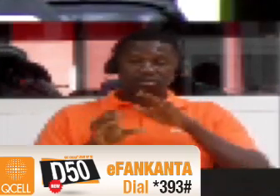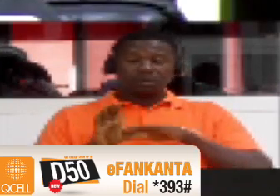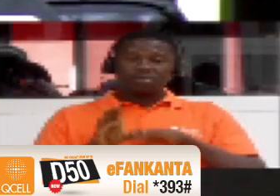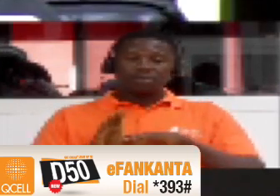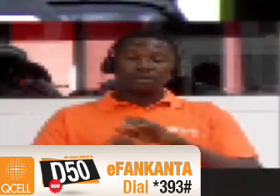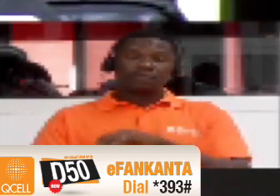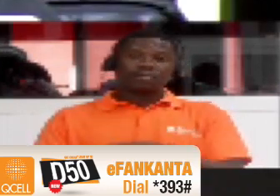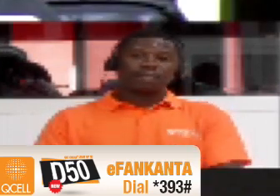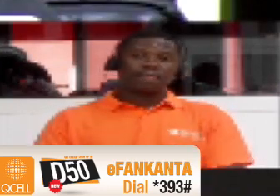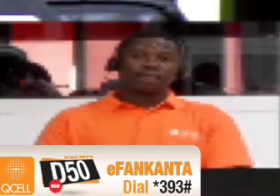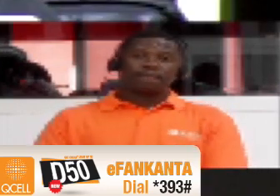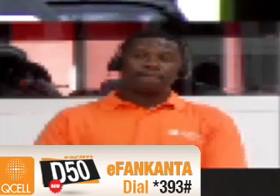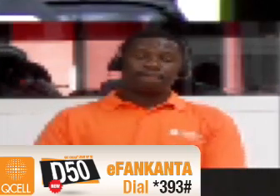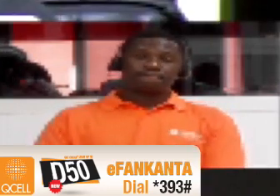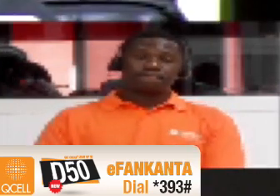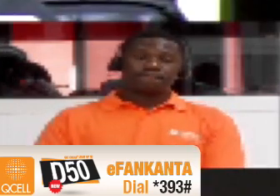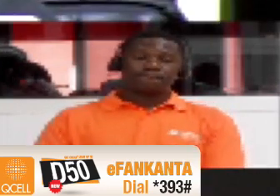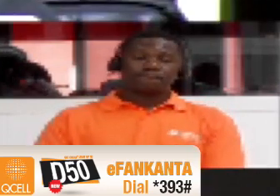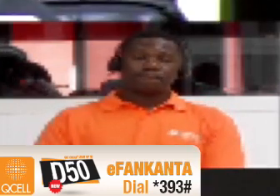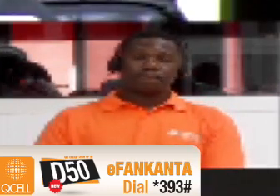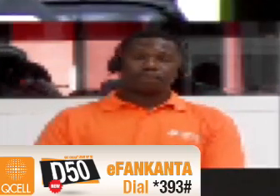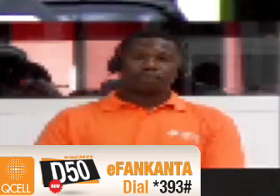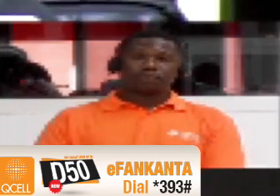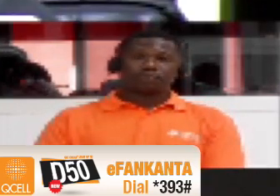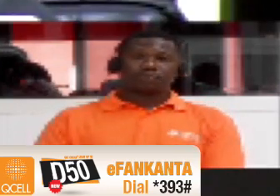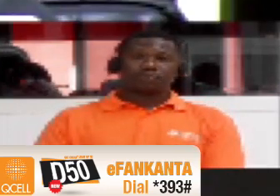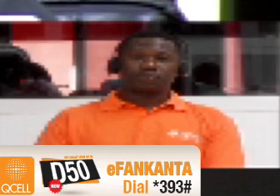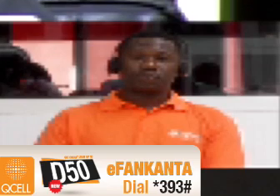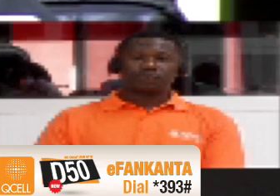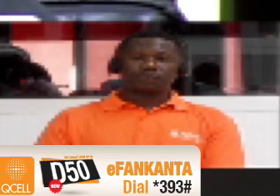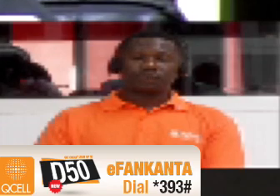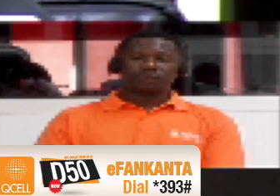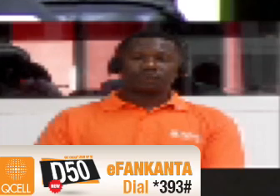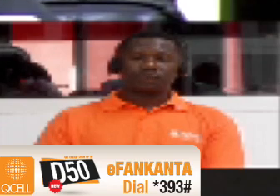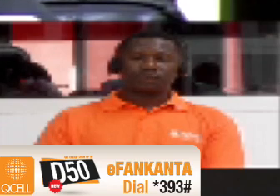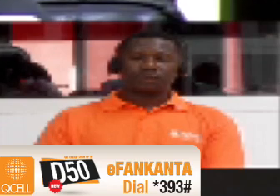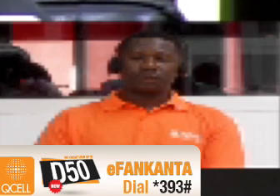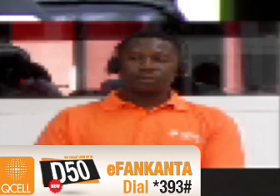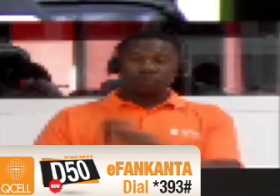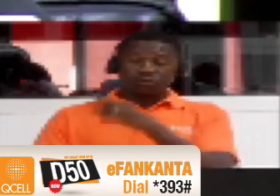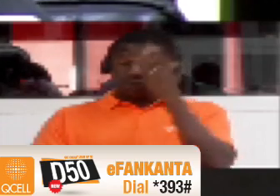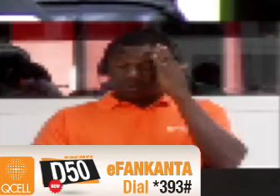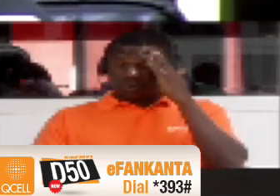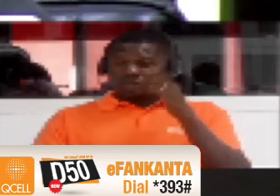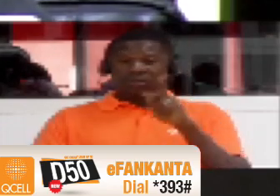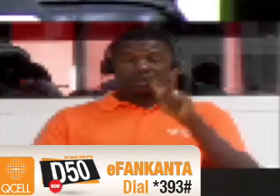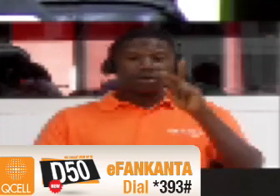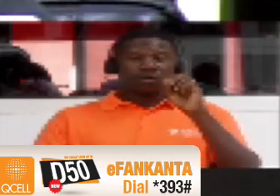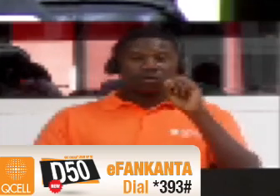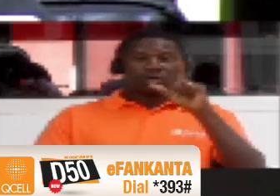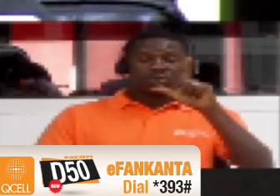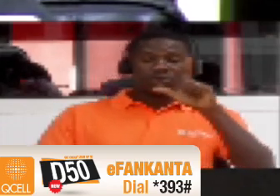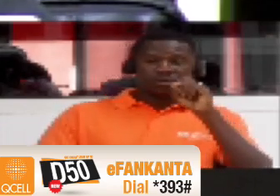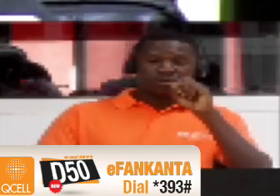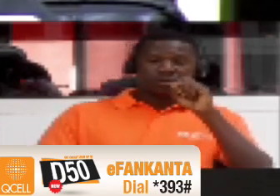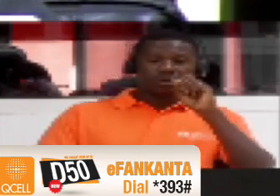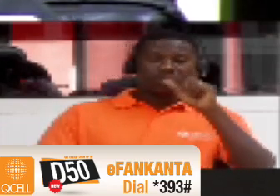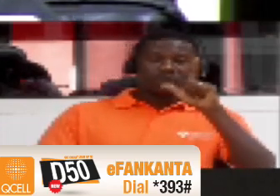And do you know if this Kololi Tavern location was the base of the junglers?